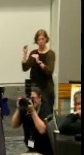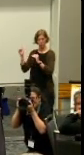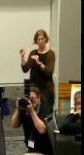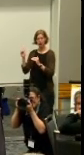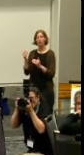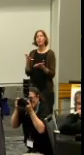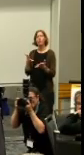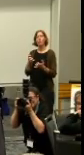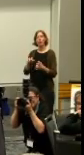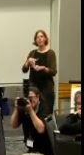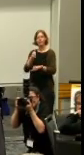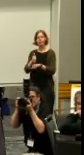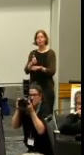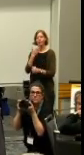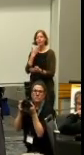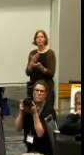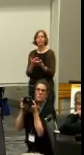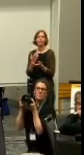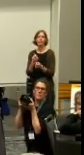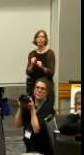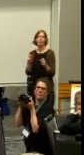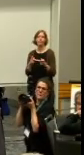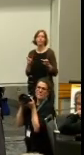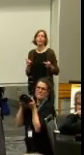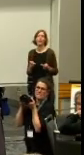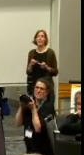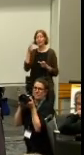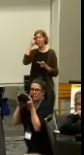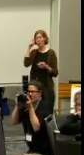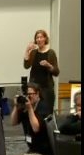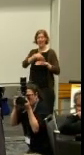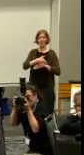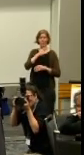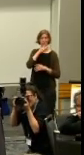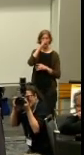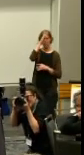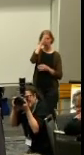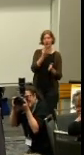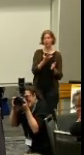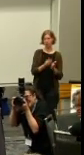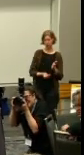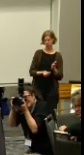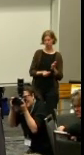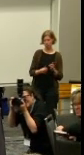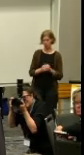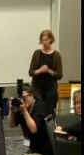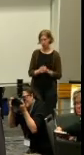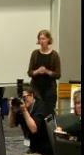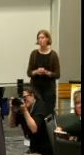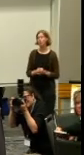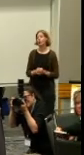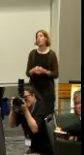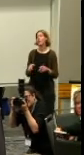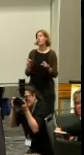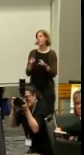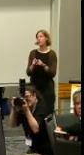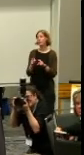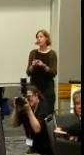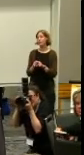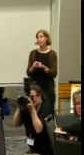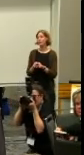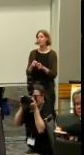away, or we have now projects that are starting to have ADA set up from the